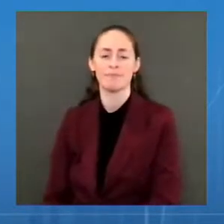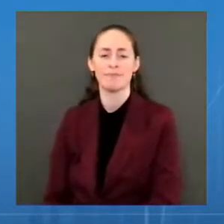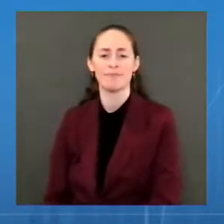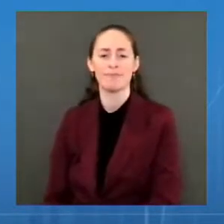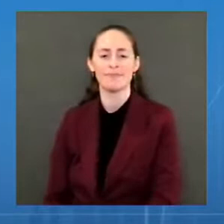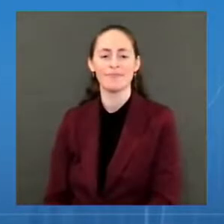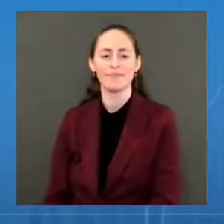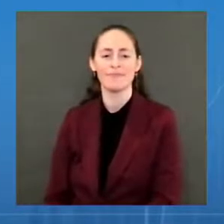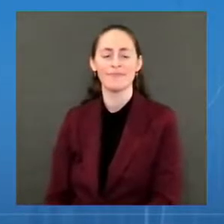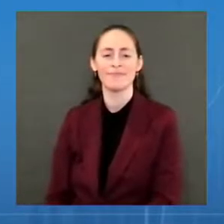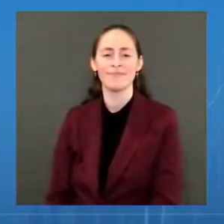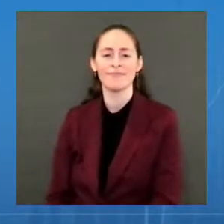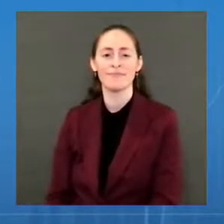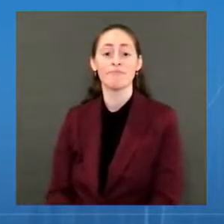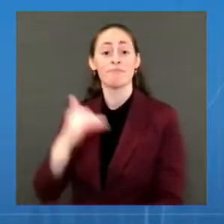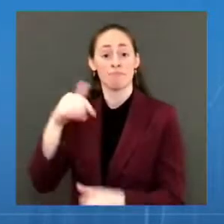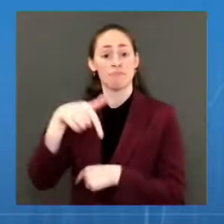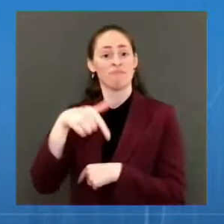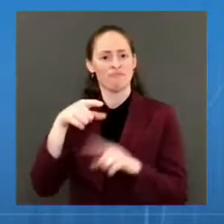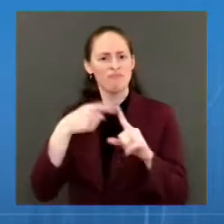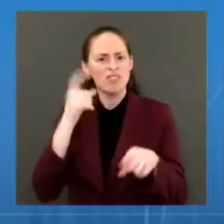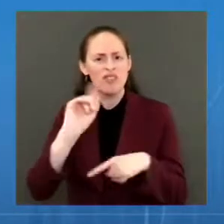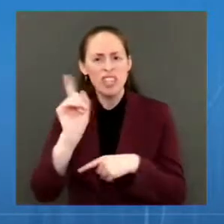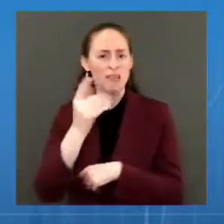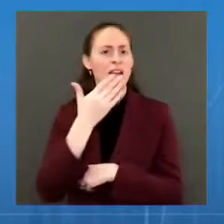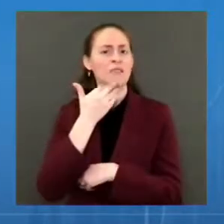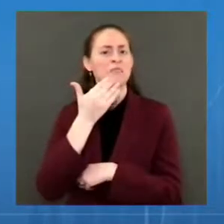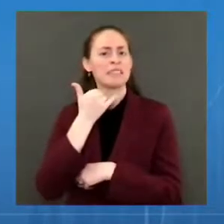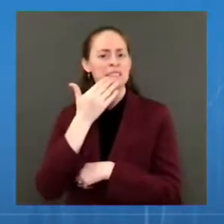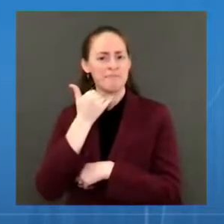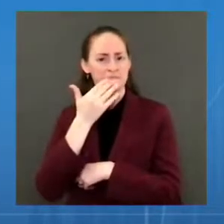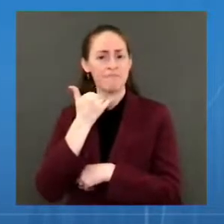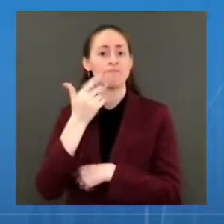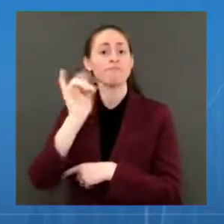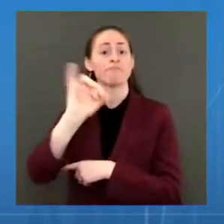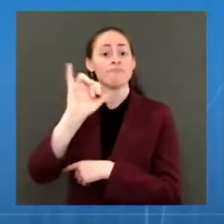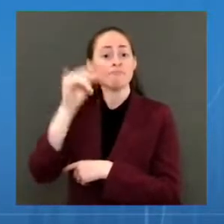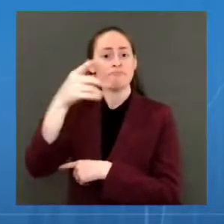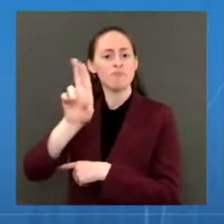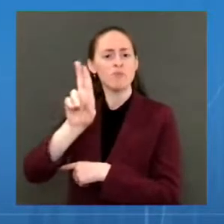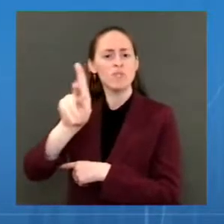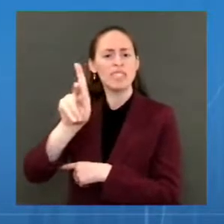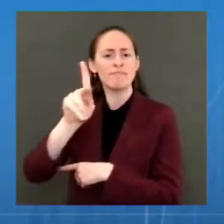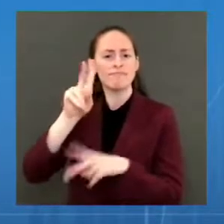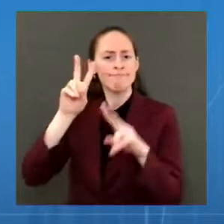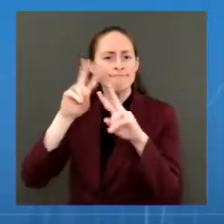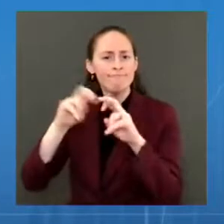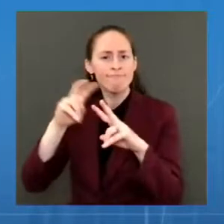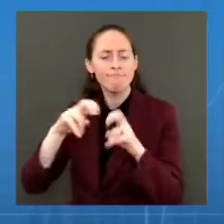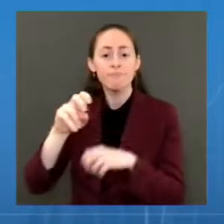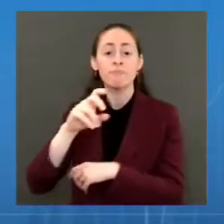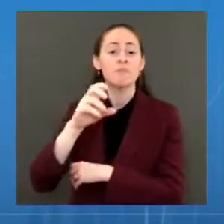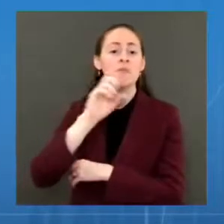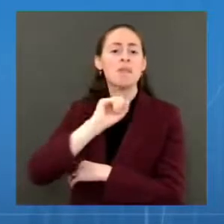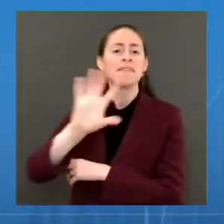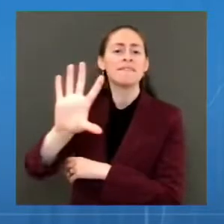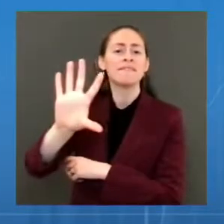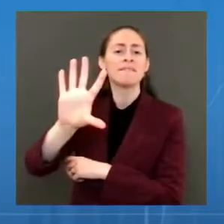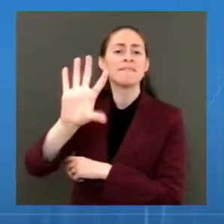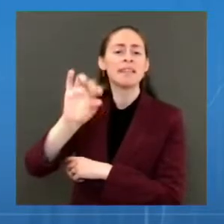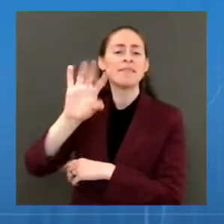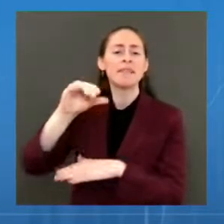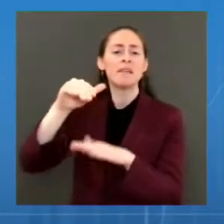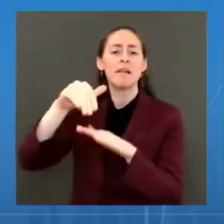Israel, because a study from the UK in people 50 years of age and older, when they compared a